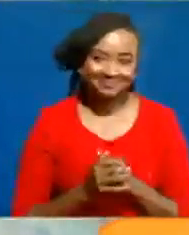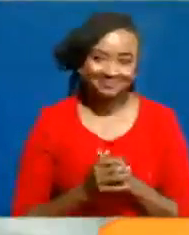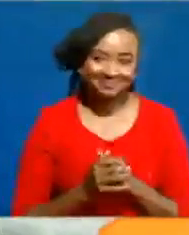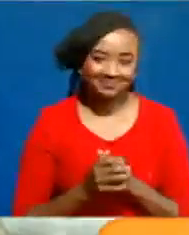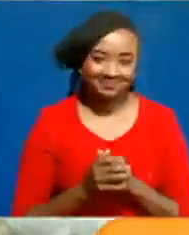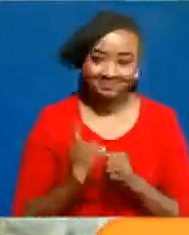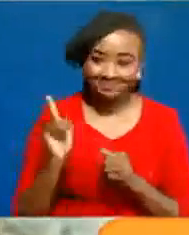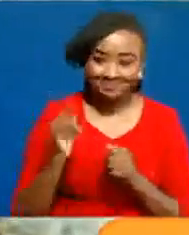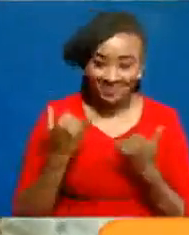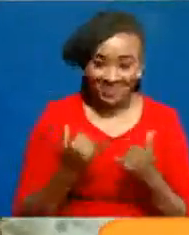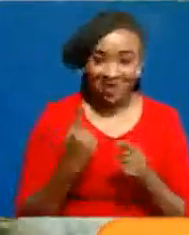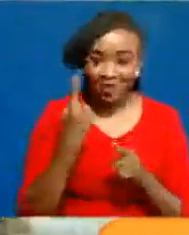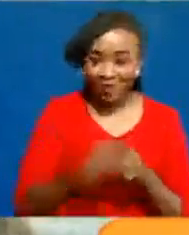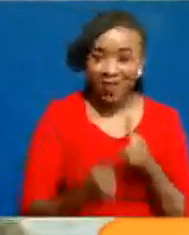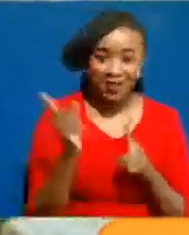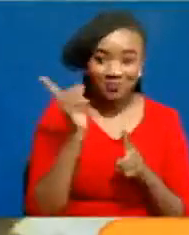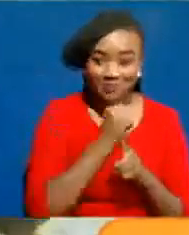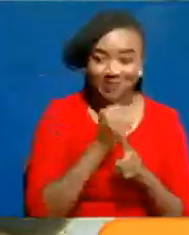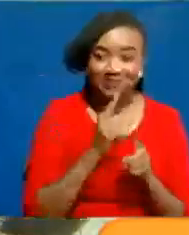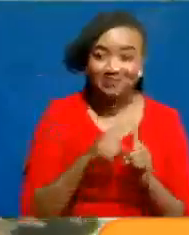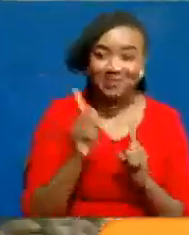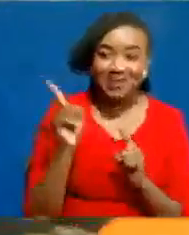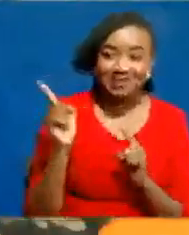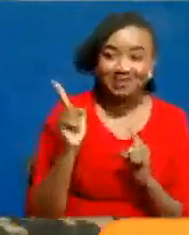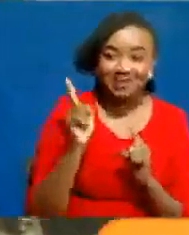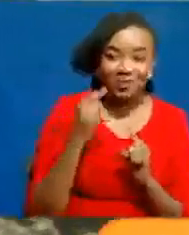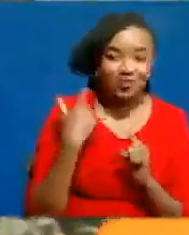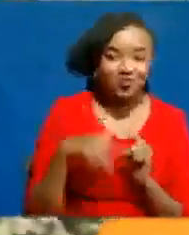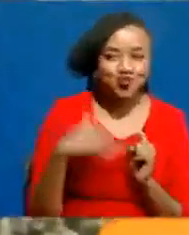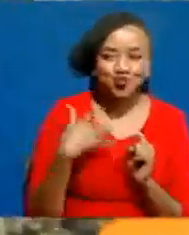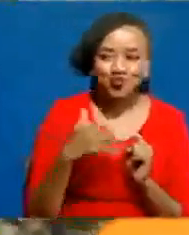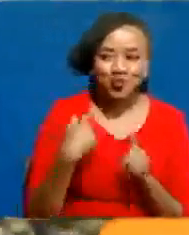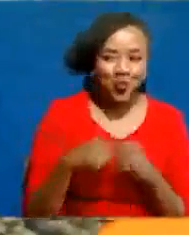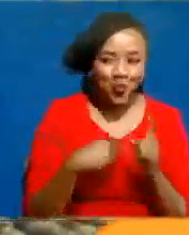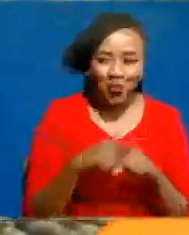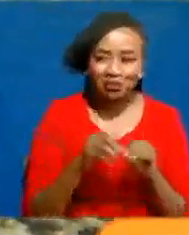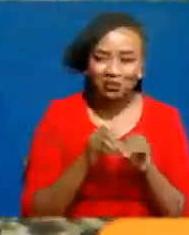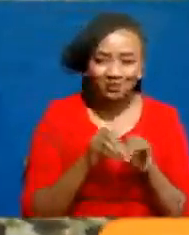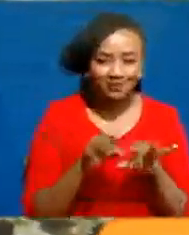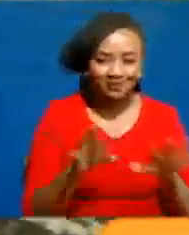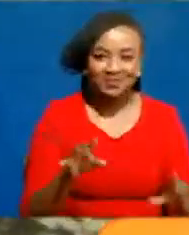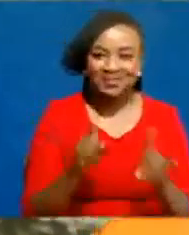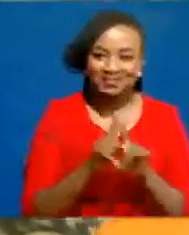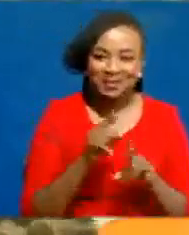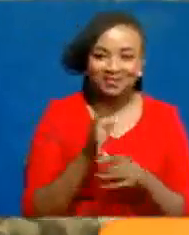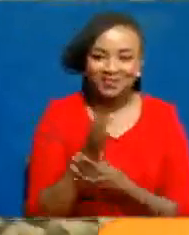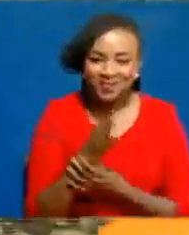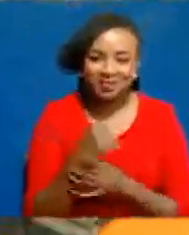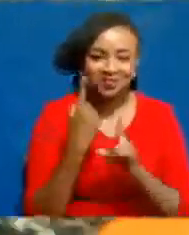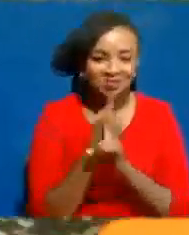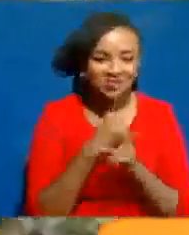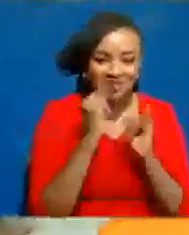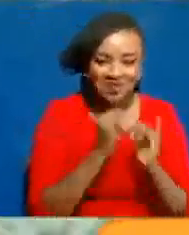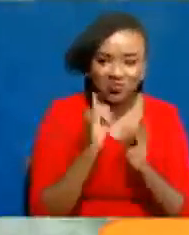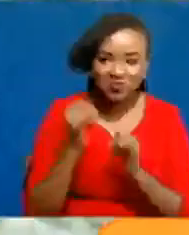1 year after his departure, the biodiversity is on mend and the group continues to get new species of marine creatures and an increase of